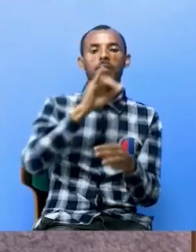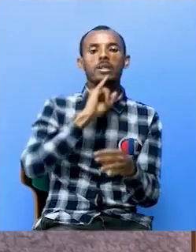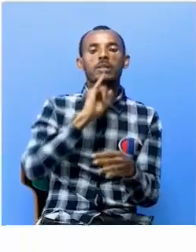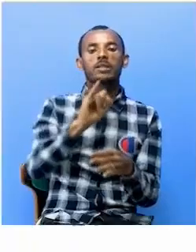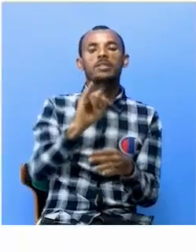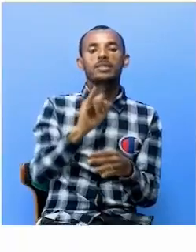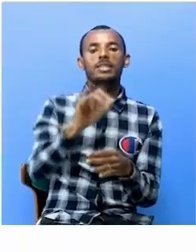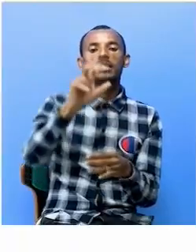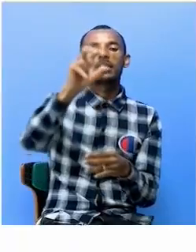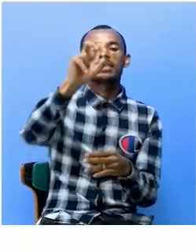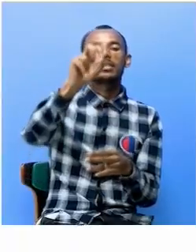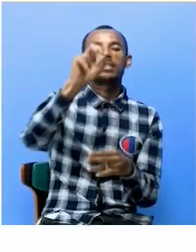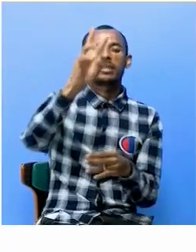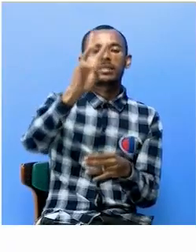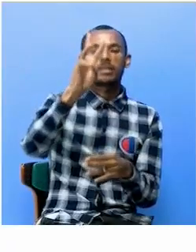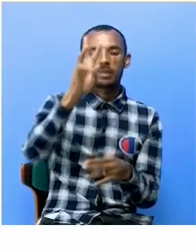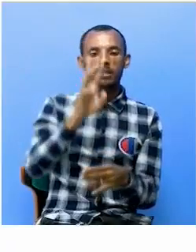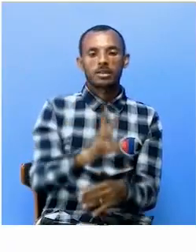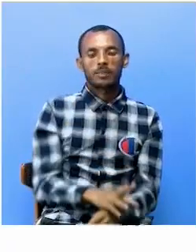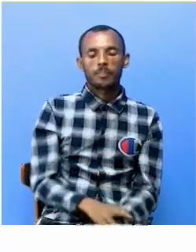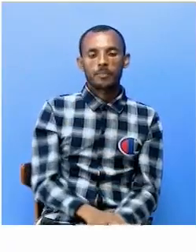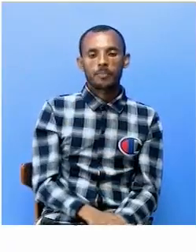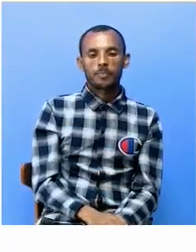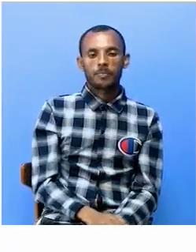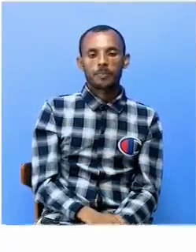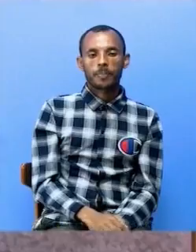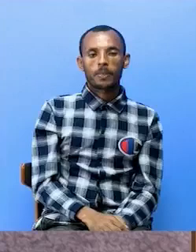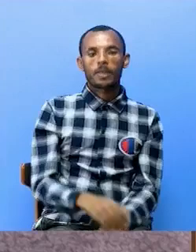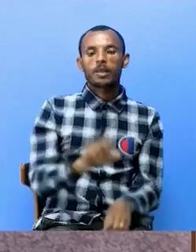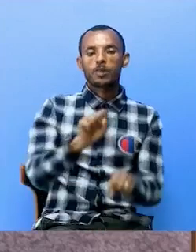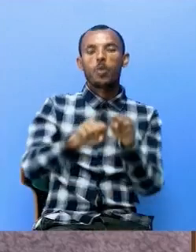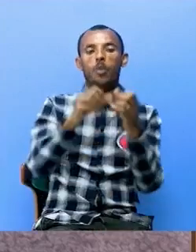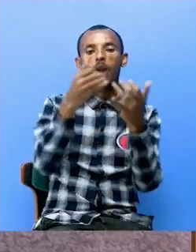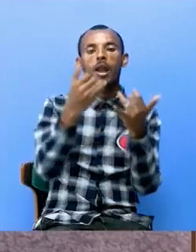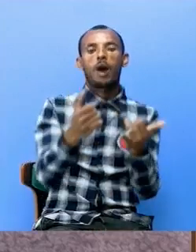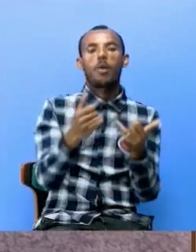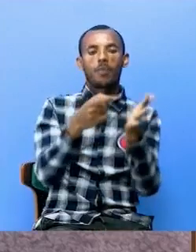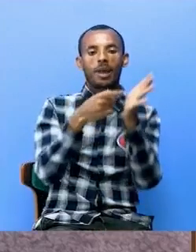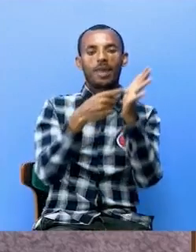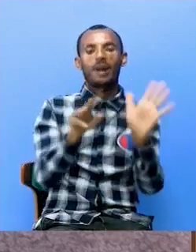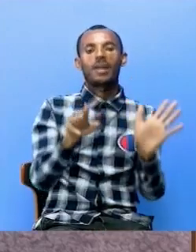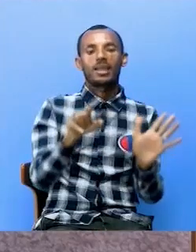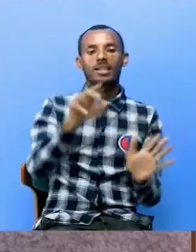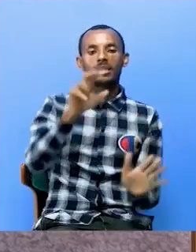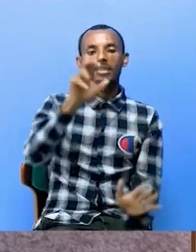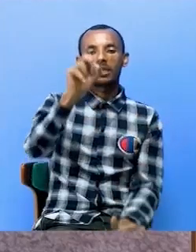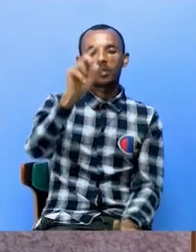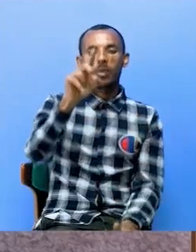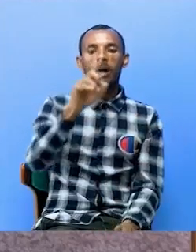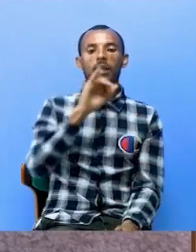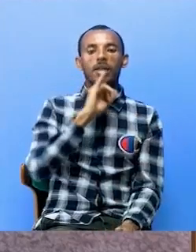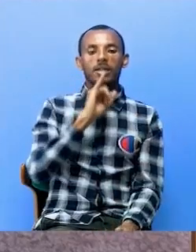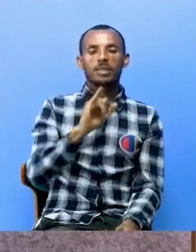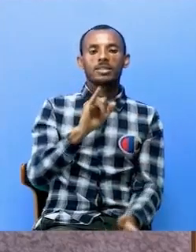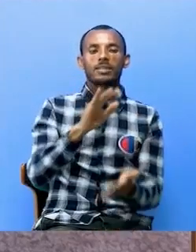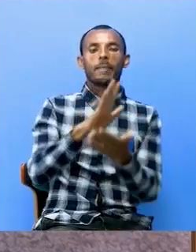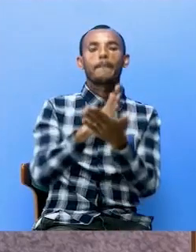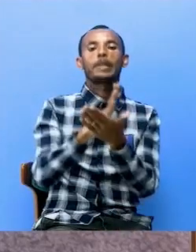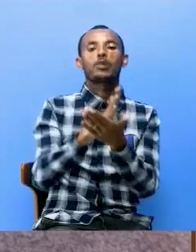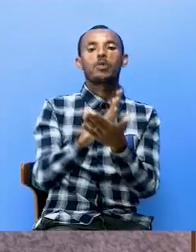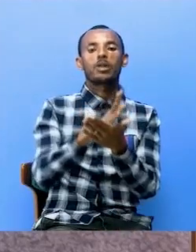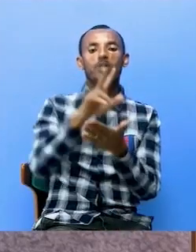is 36, okay? So now clearly 31 is a number